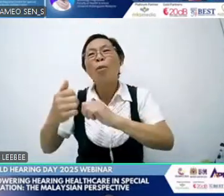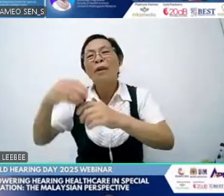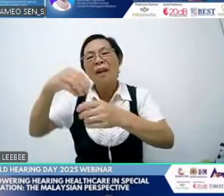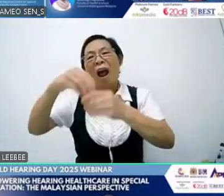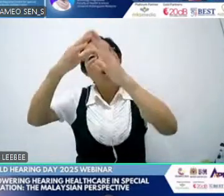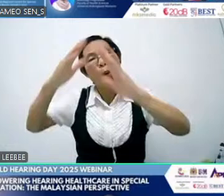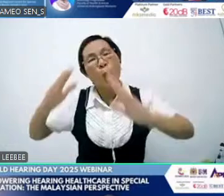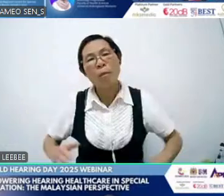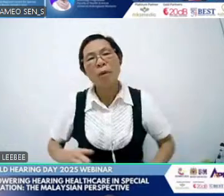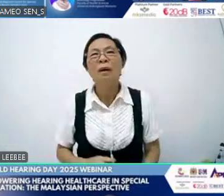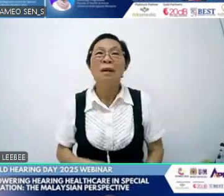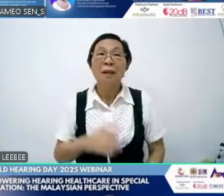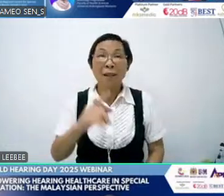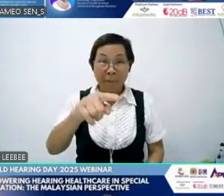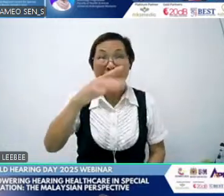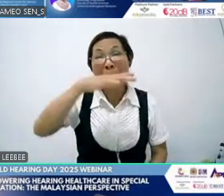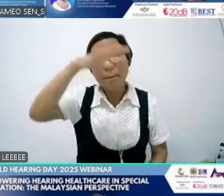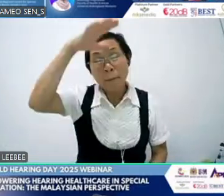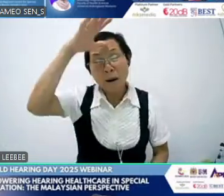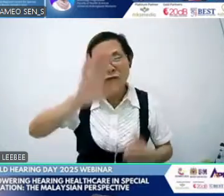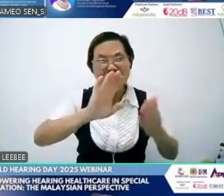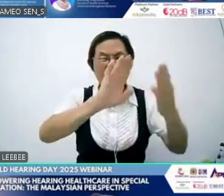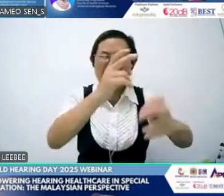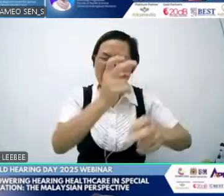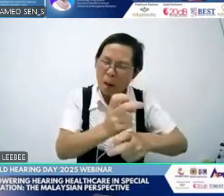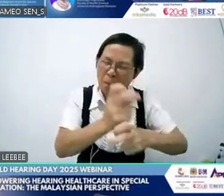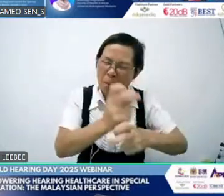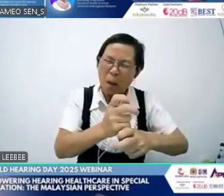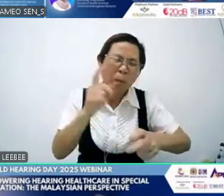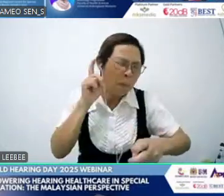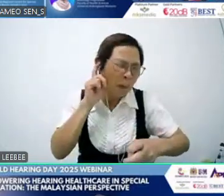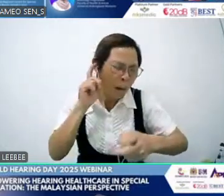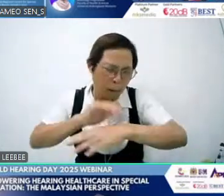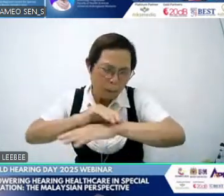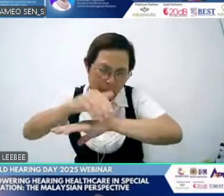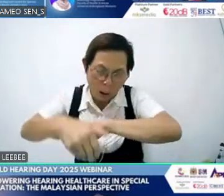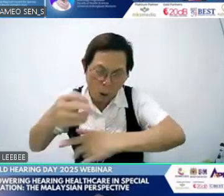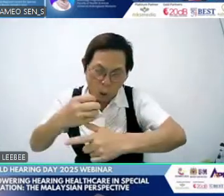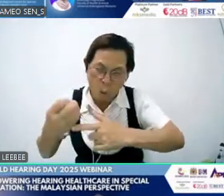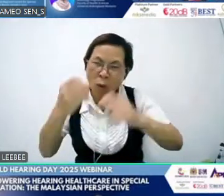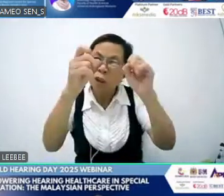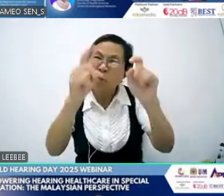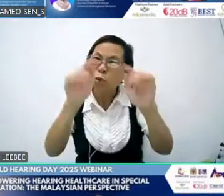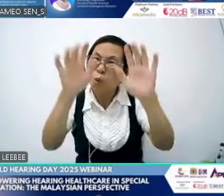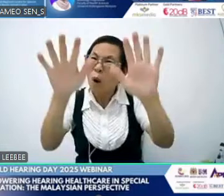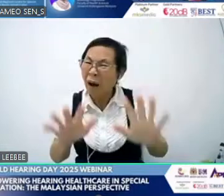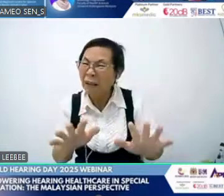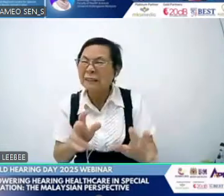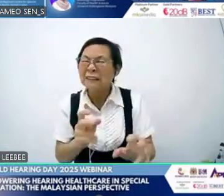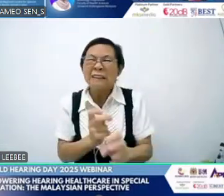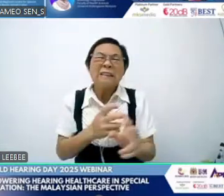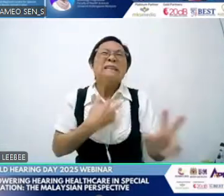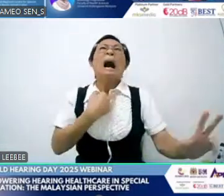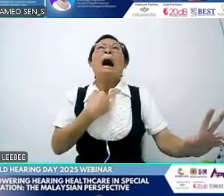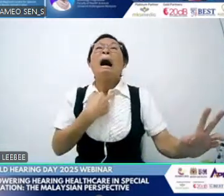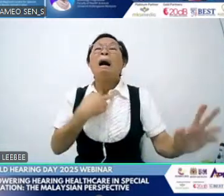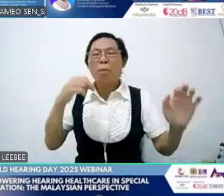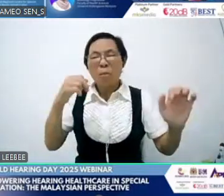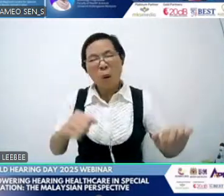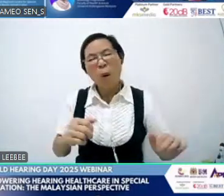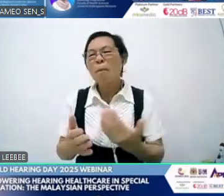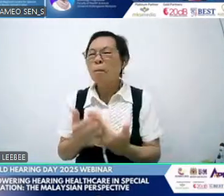parent struggling with a hearing aid problem at night or over the weekend. Instead of feeling stuck, they can